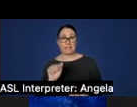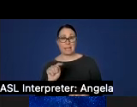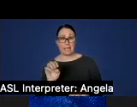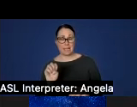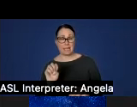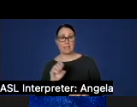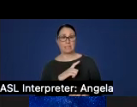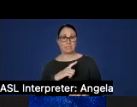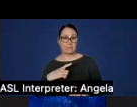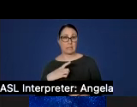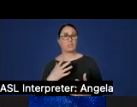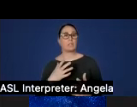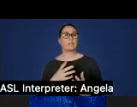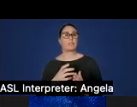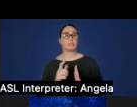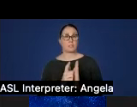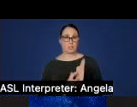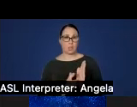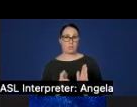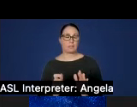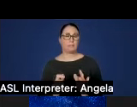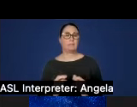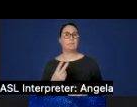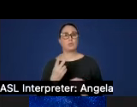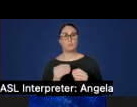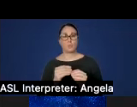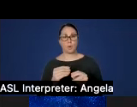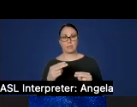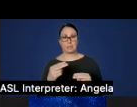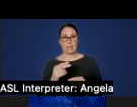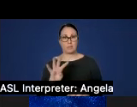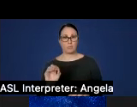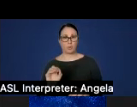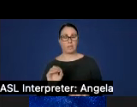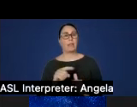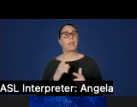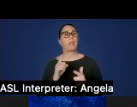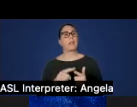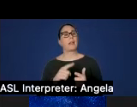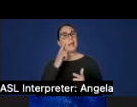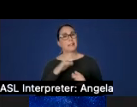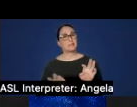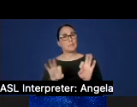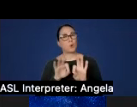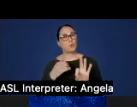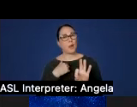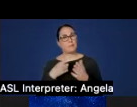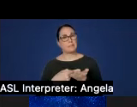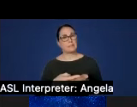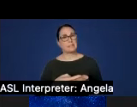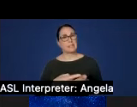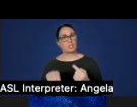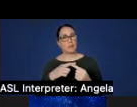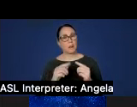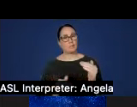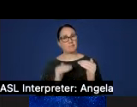can skip, and 2 slides ahead, please, to 40. And then I think it's important to have this discussion about justice.